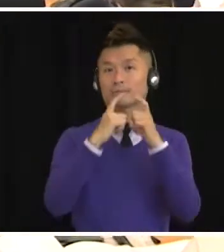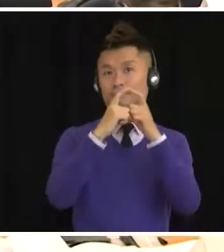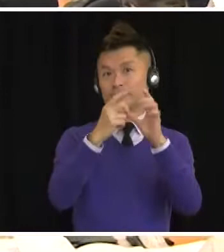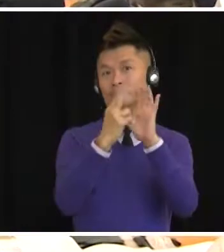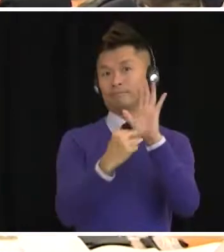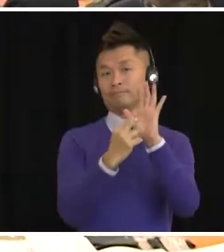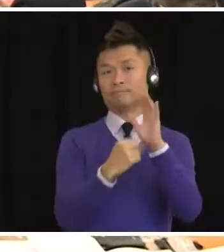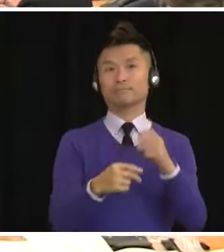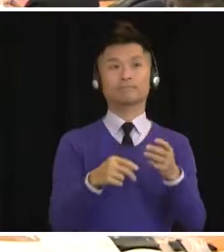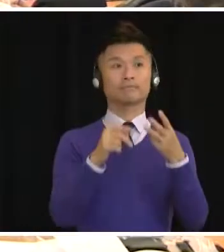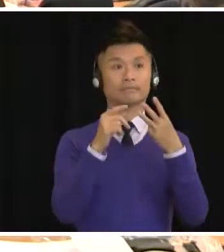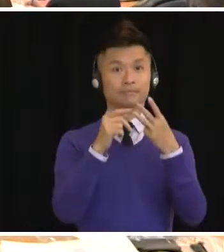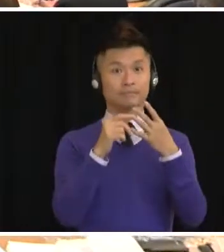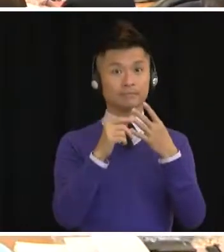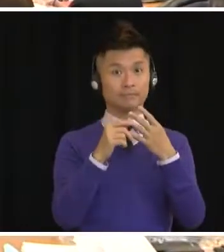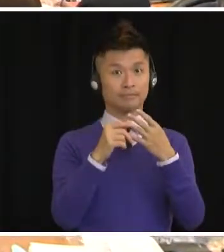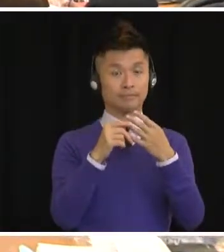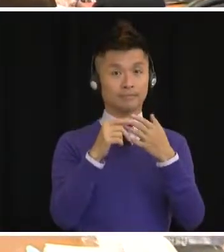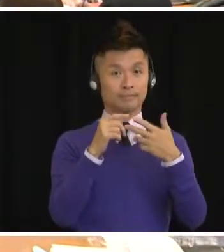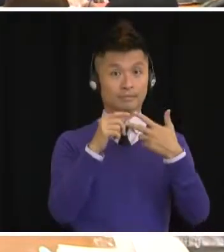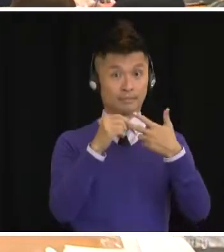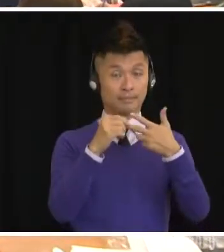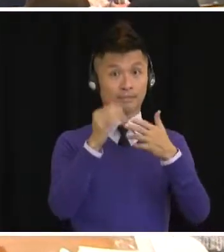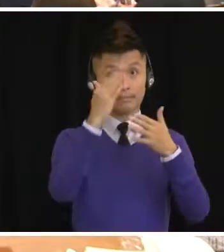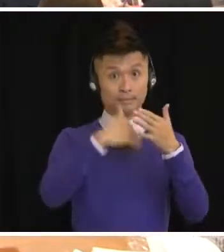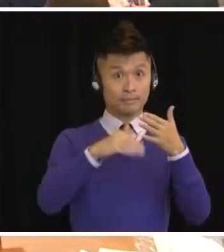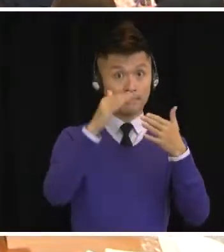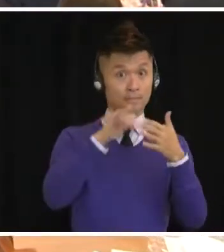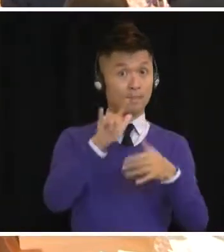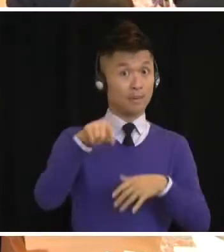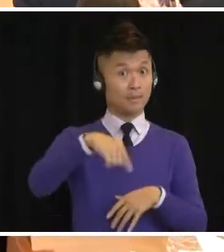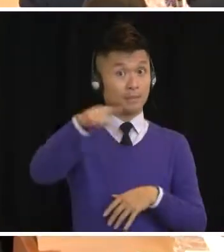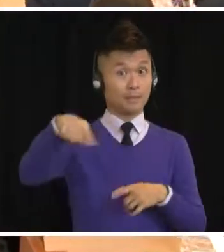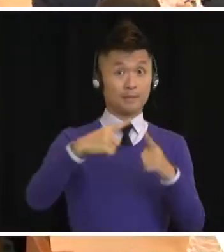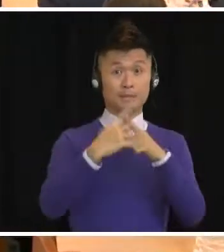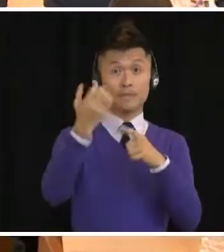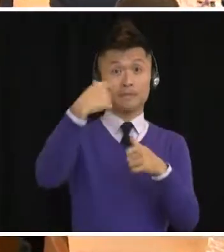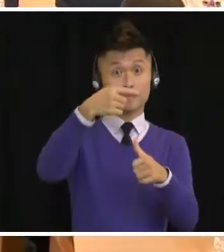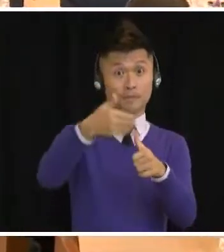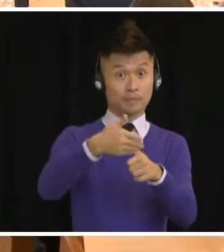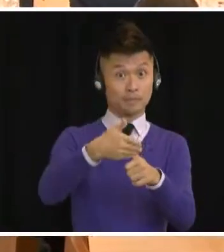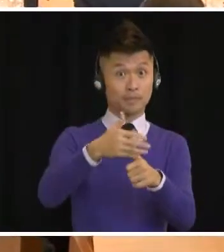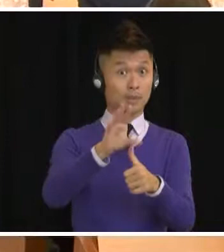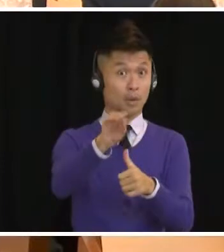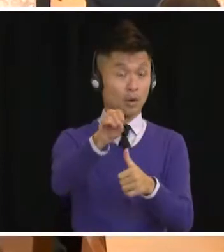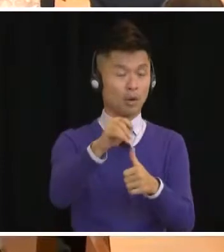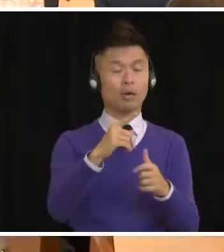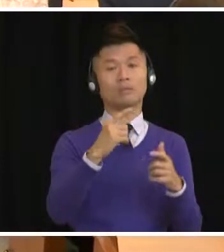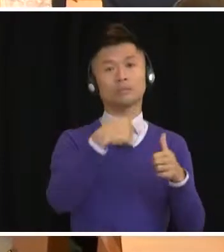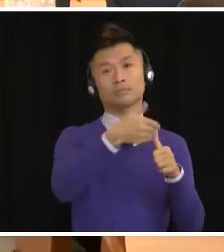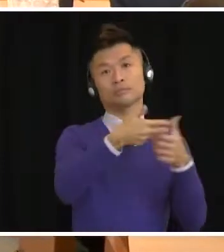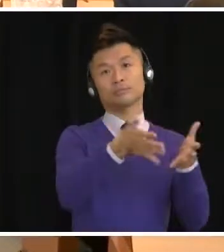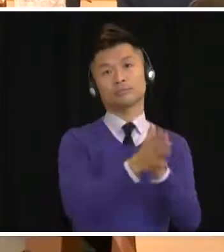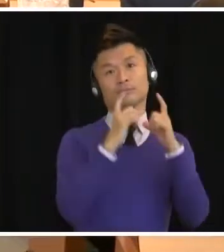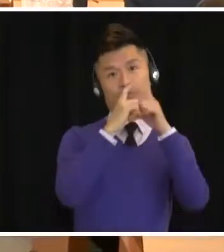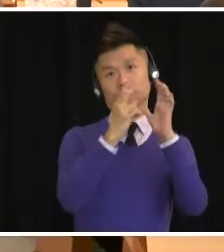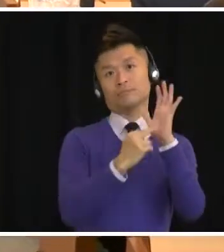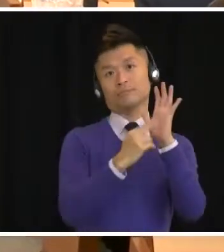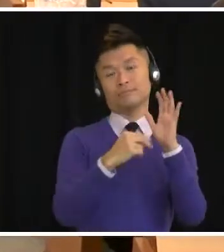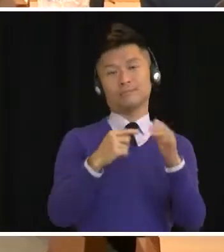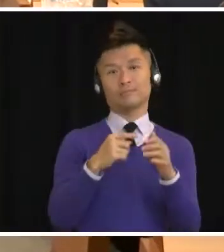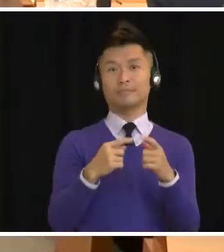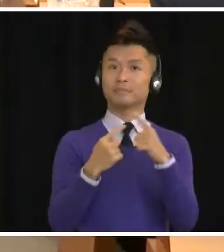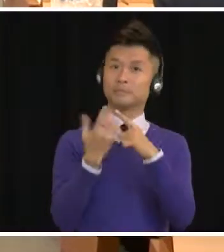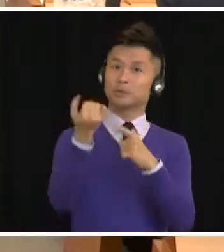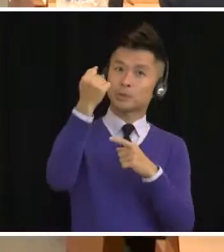have organized so far. Next question is, are teachers at schools teaching